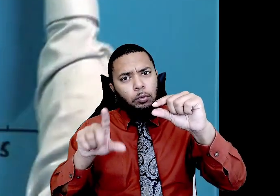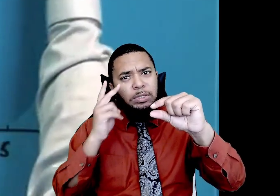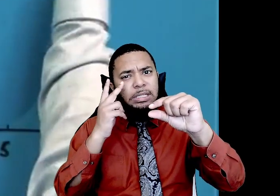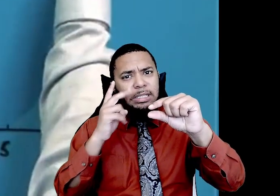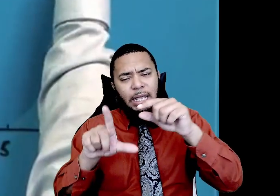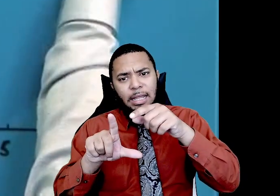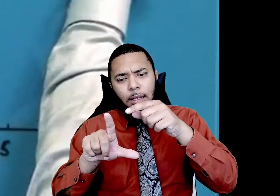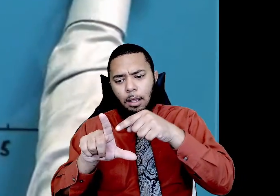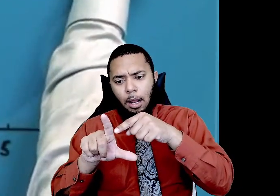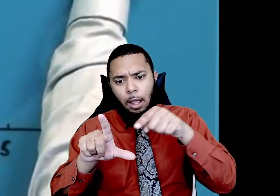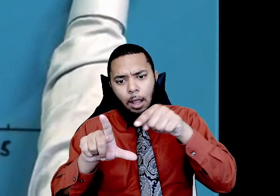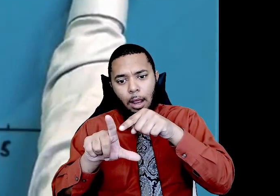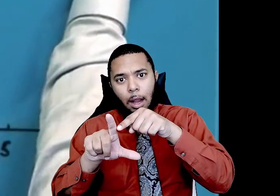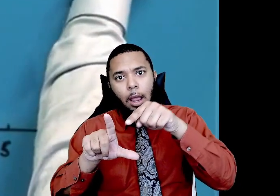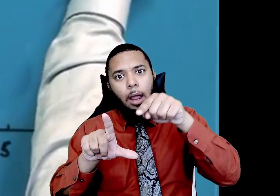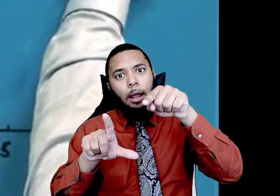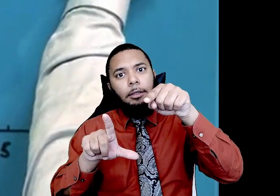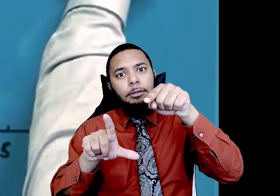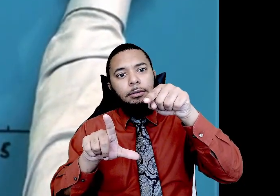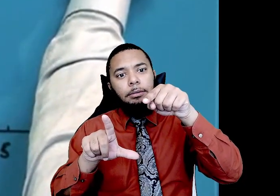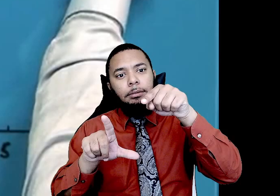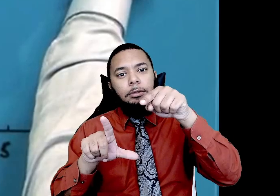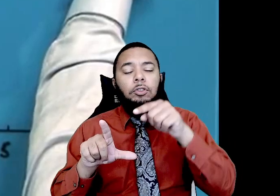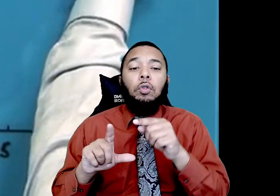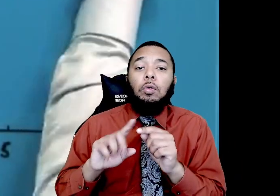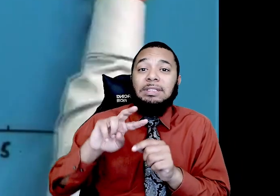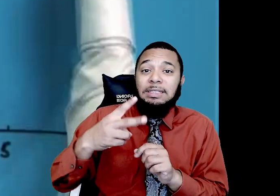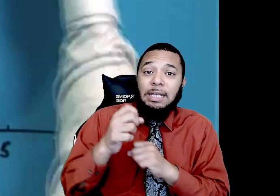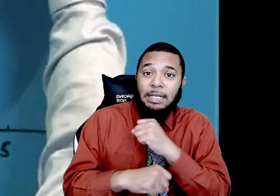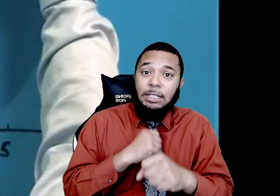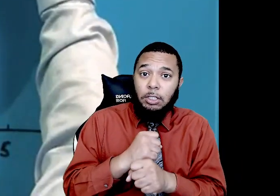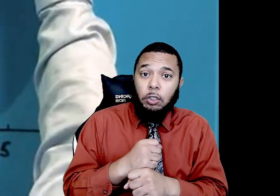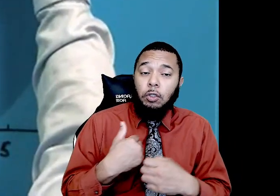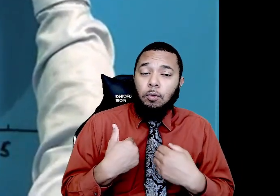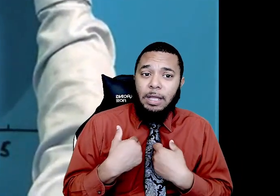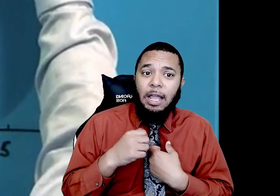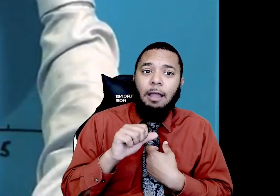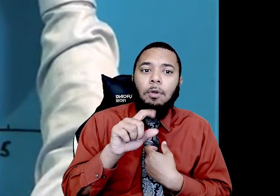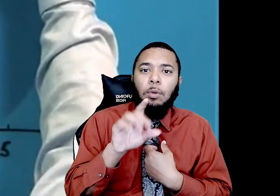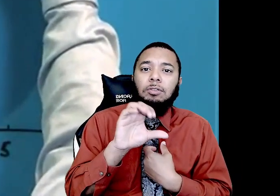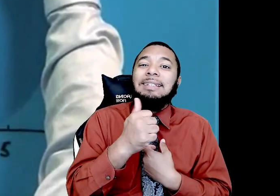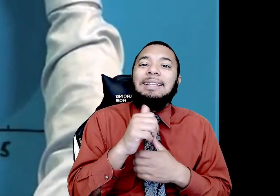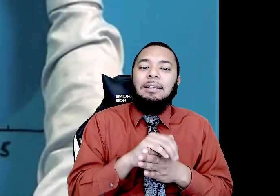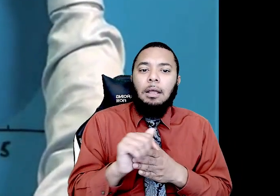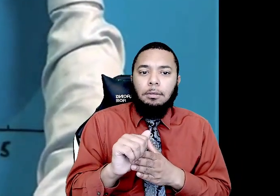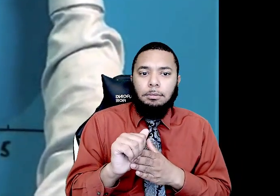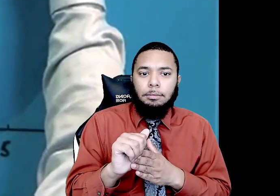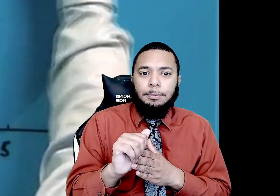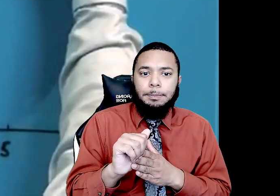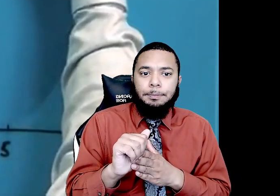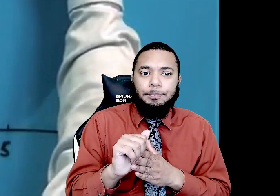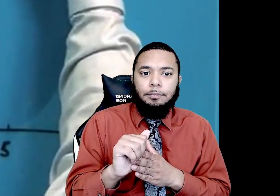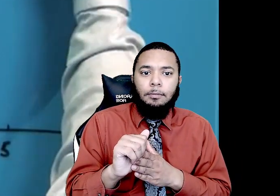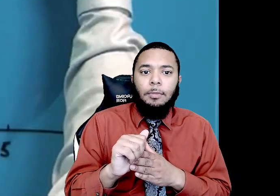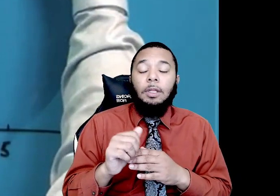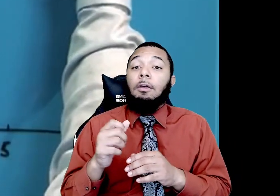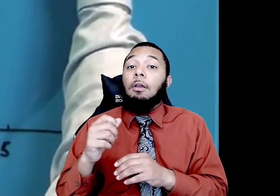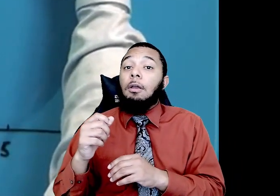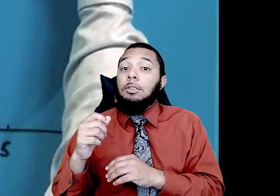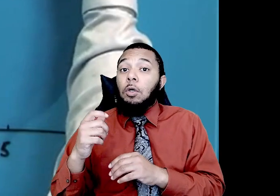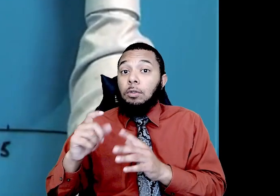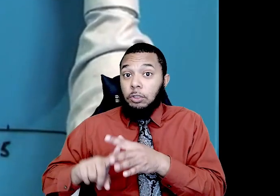So from year one to two, we're growing $110 at 10%. From years